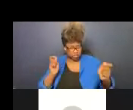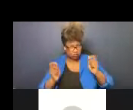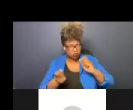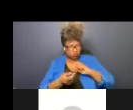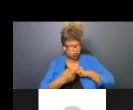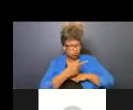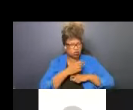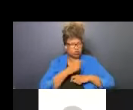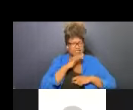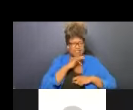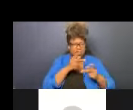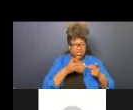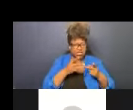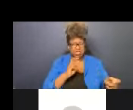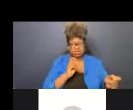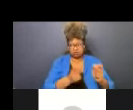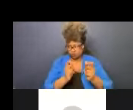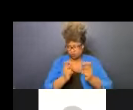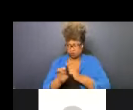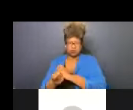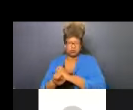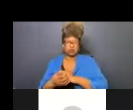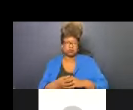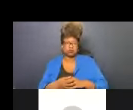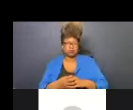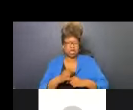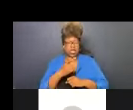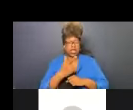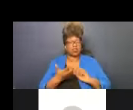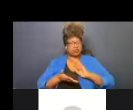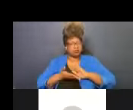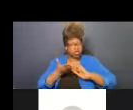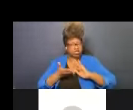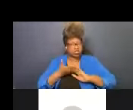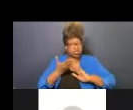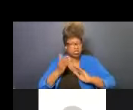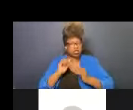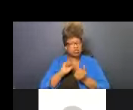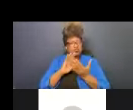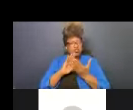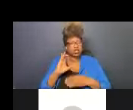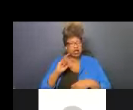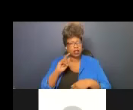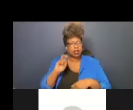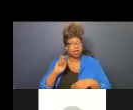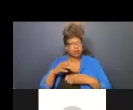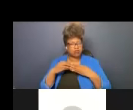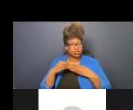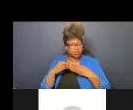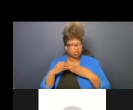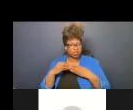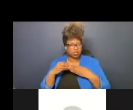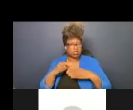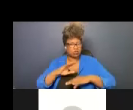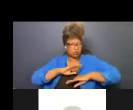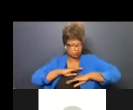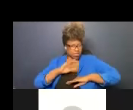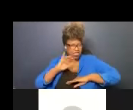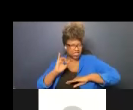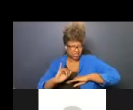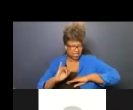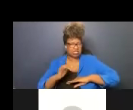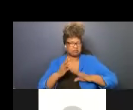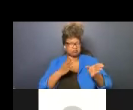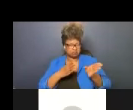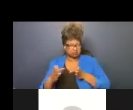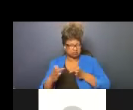sites to function to address climate resilience would need that coordination as well. So that's